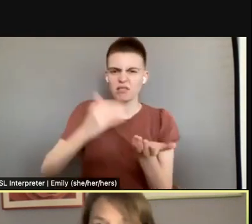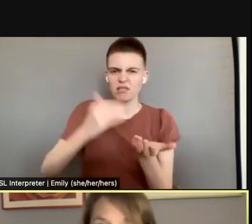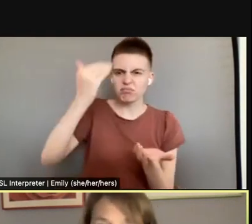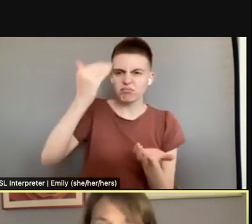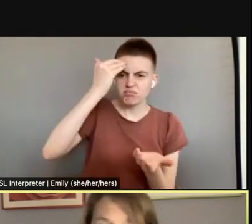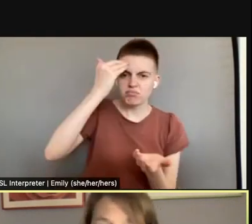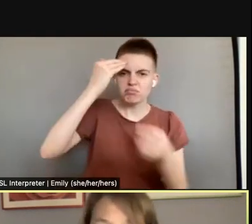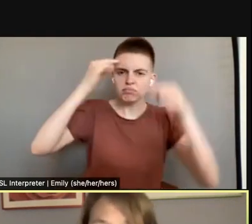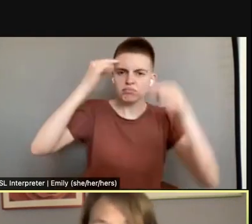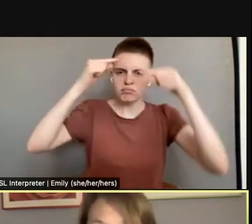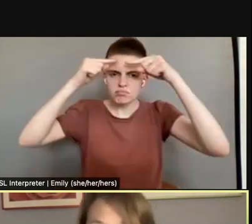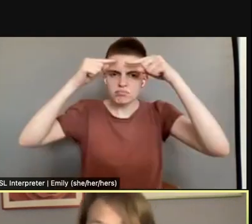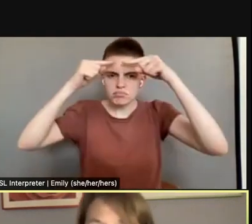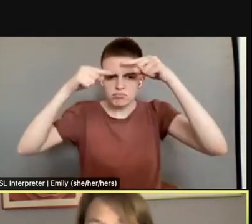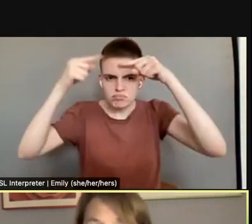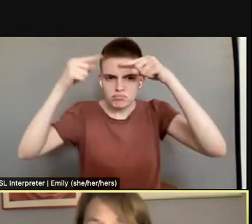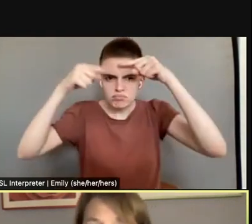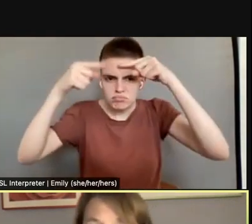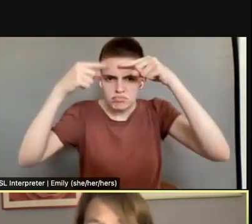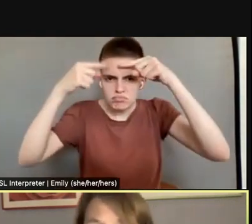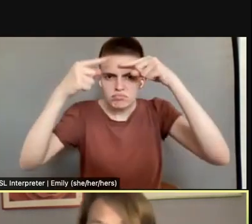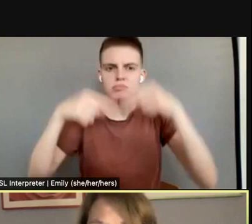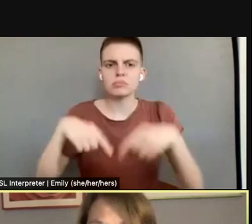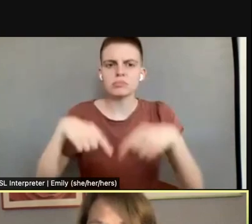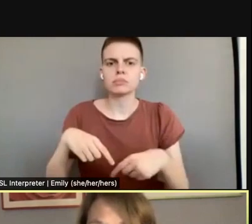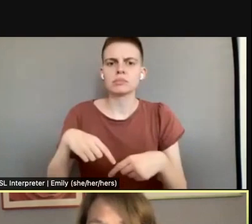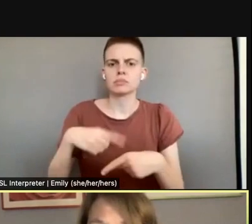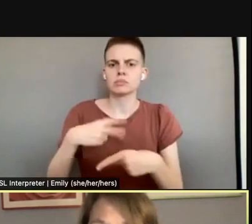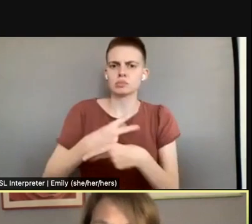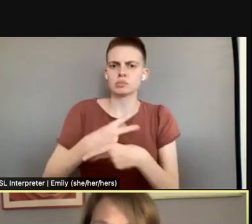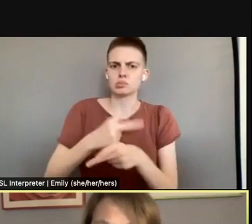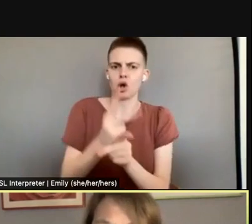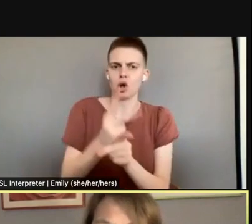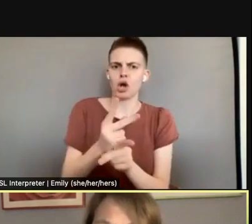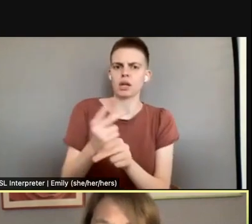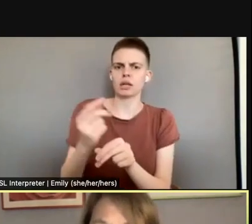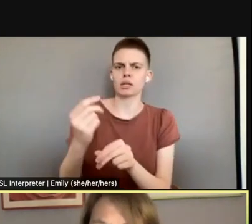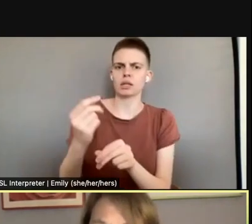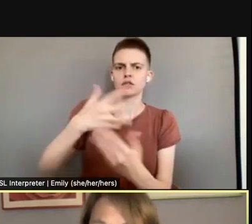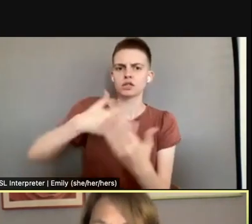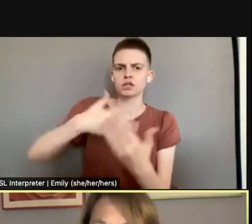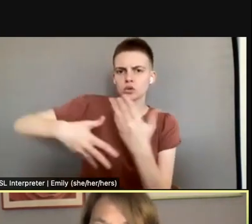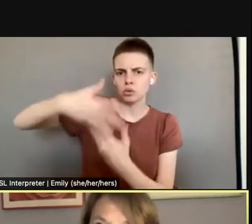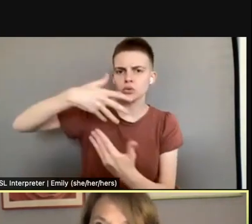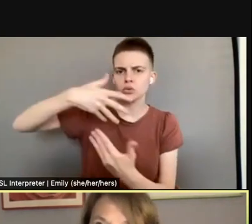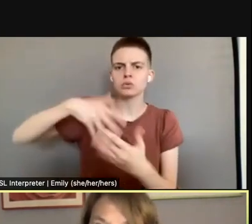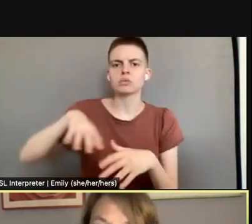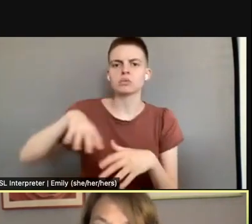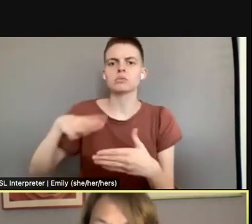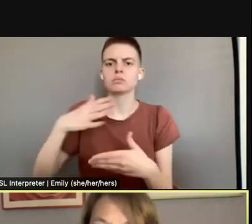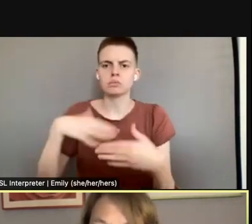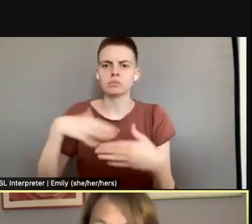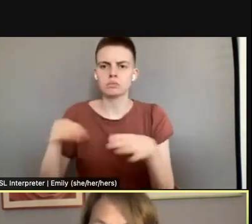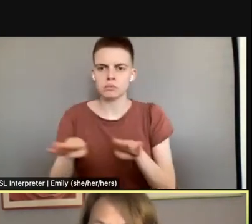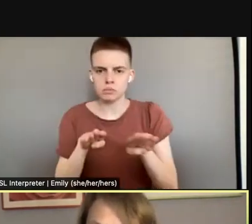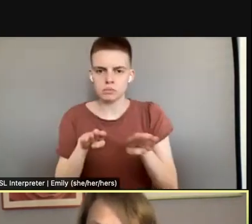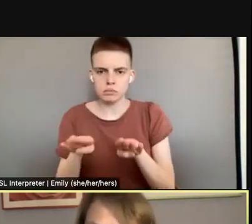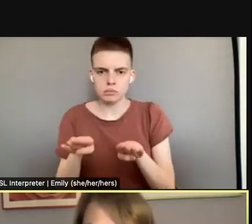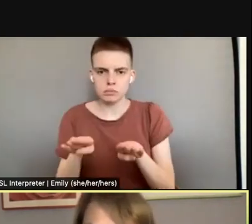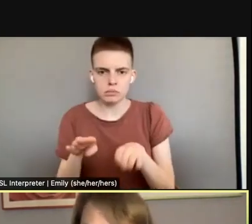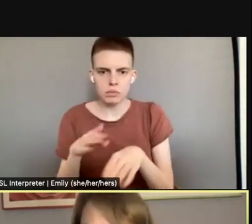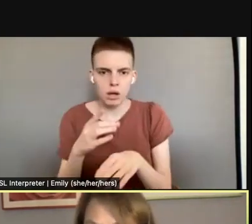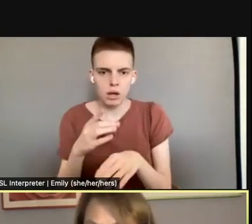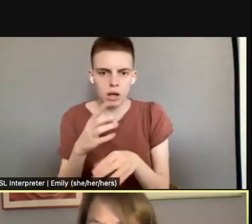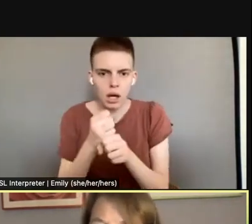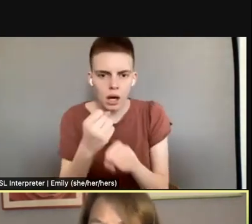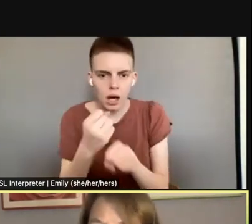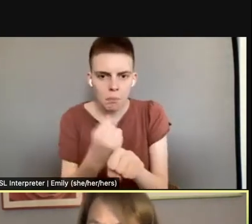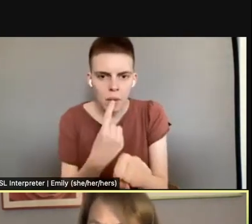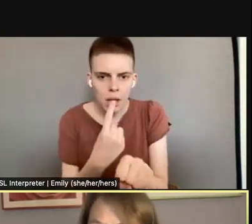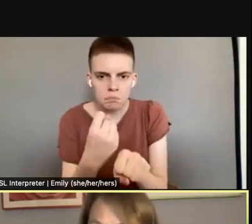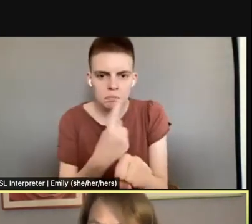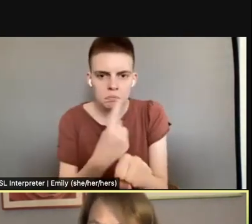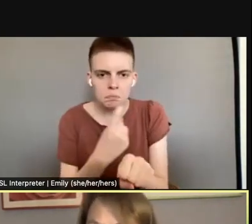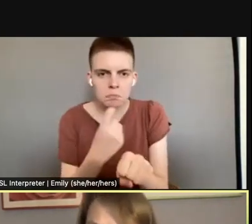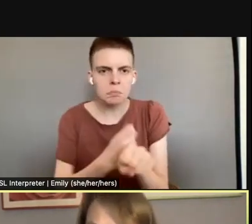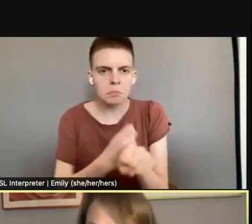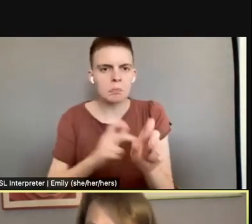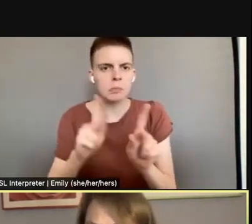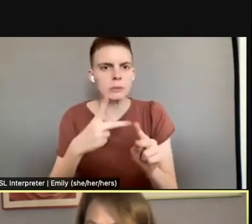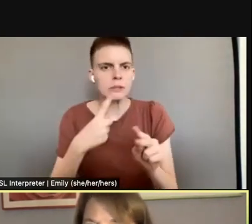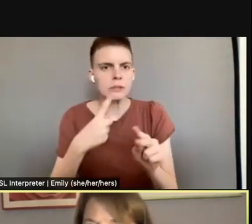I'm getting this message that Donna or somebody, can you tell me if I'm coming through okay? Because I keep getting messages that